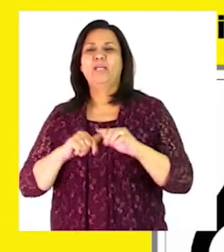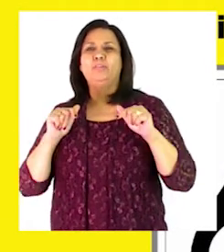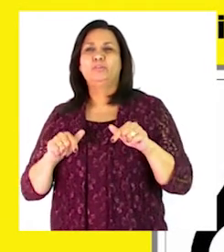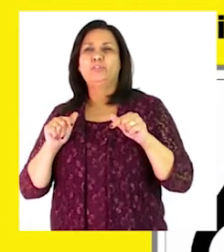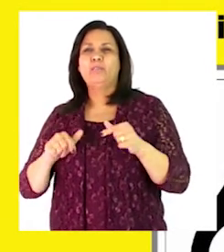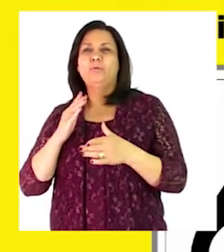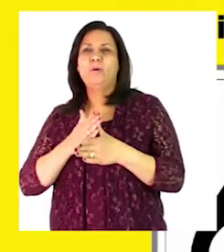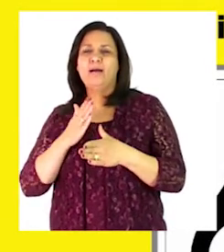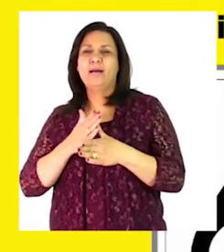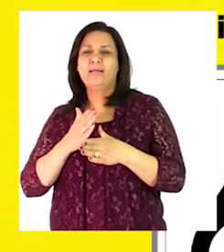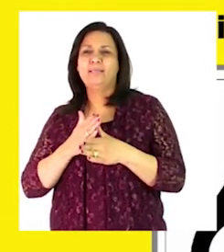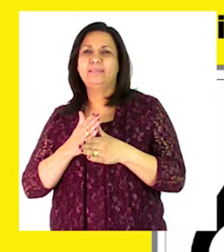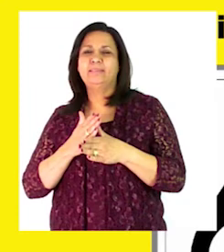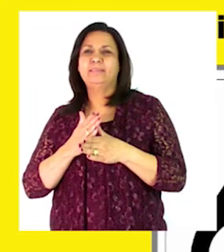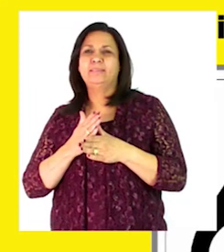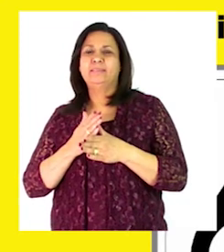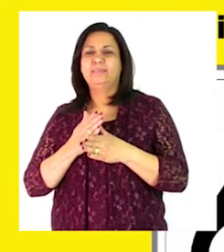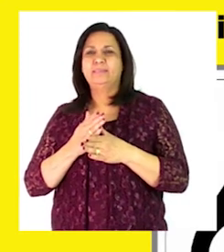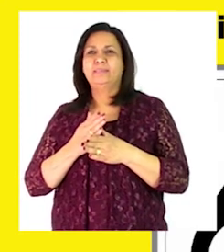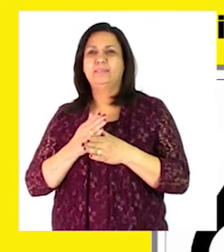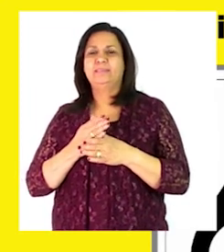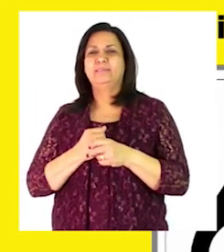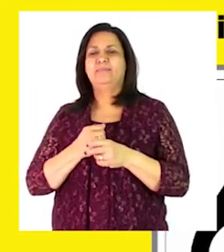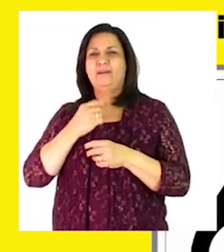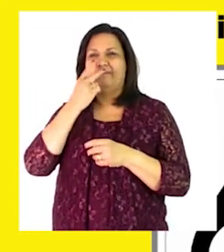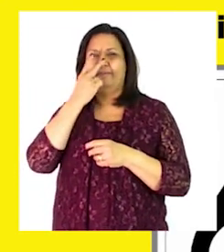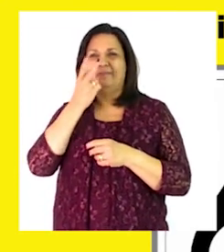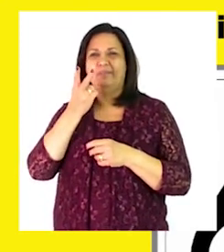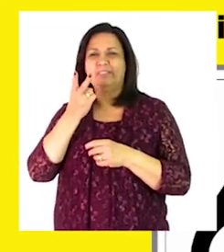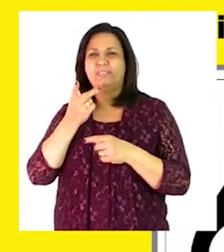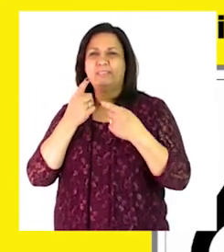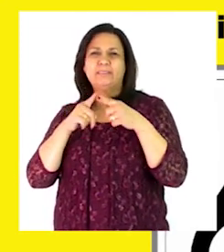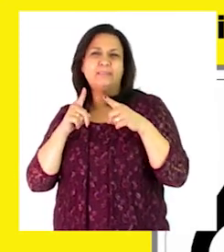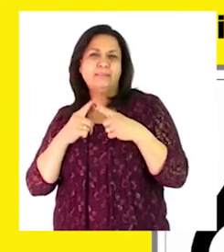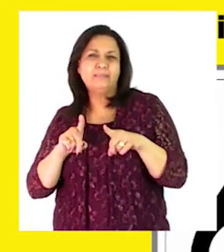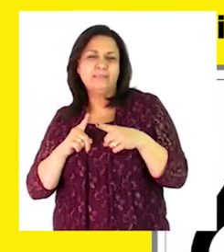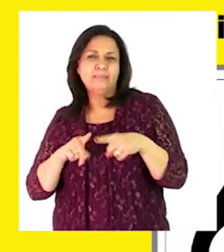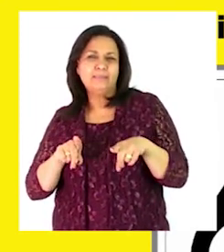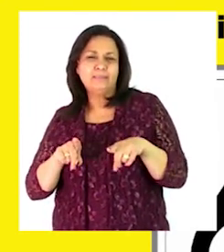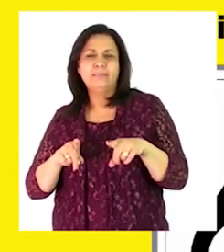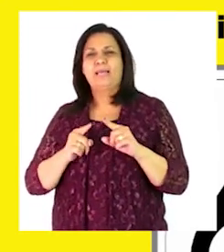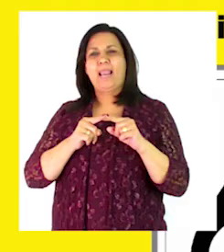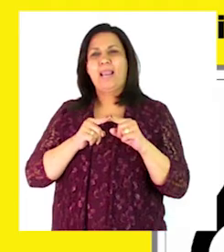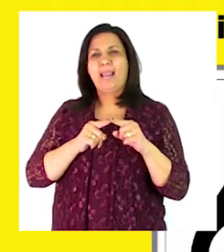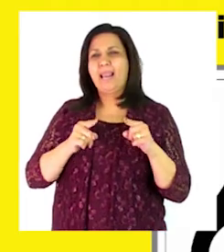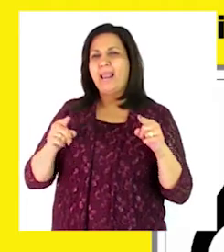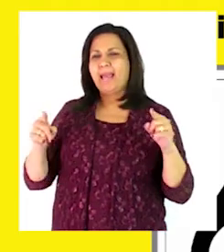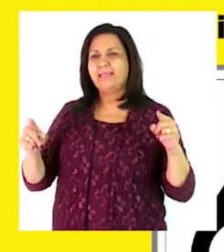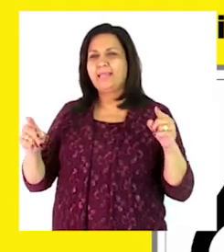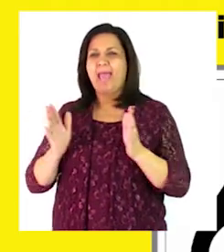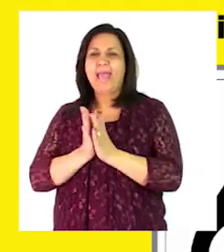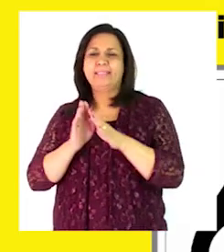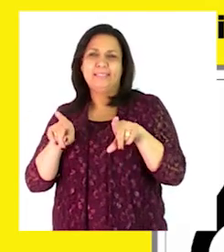Today's lesson is lesson 3. It is about visual discrimination, length,